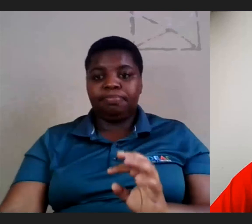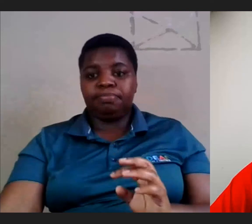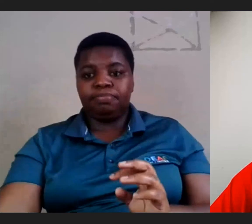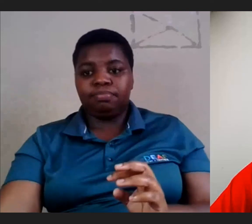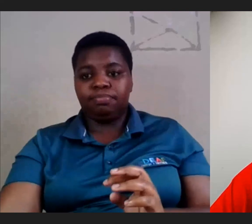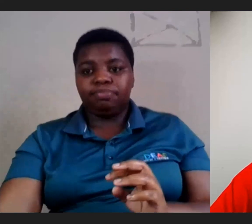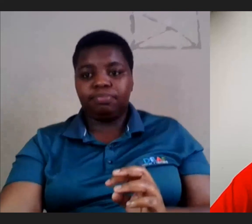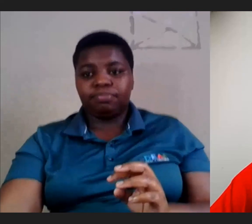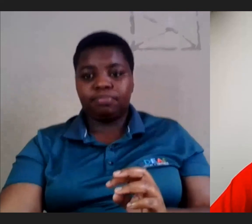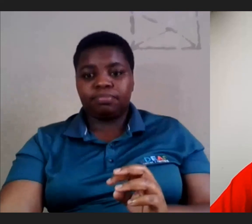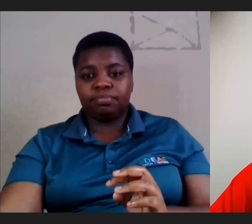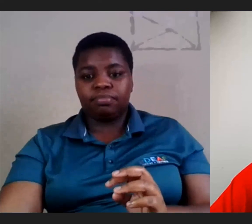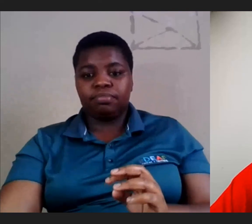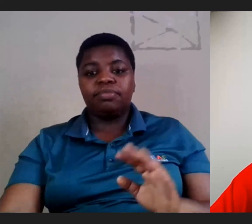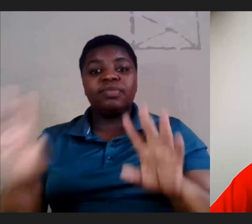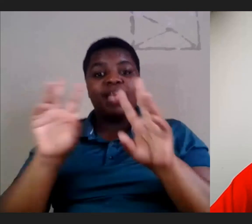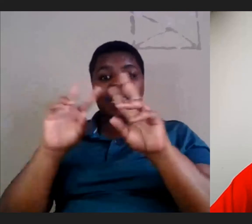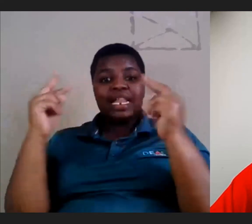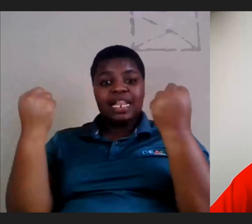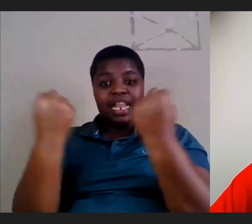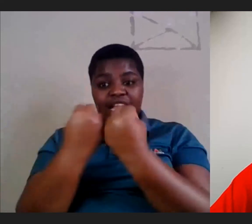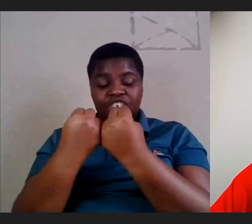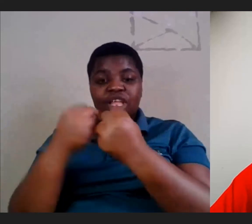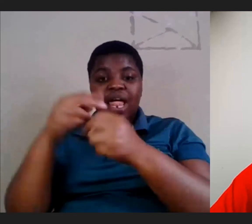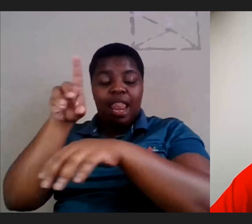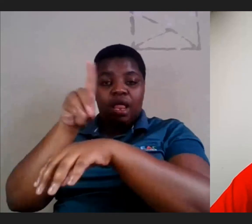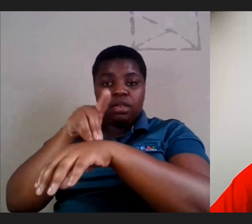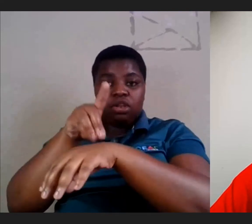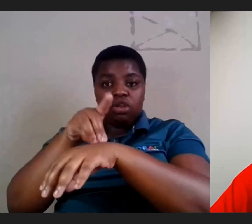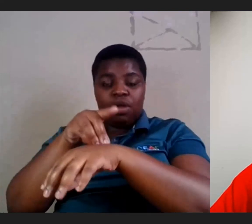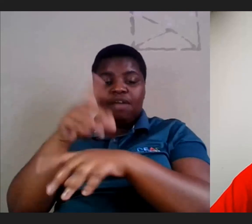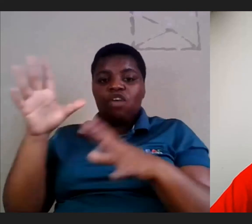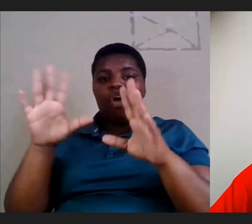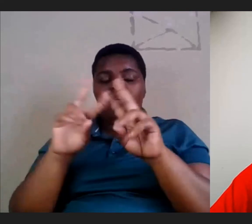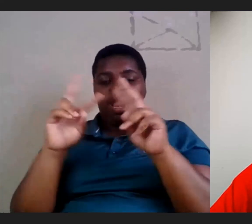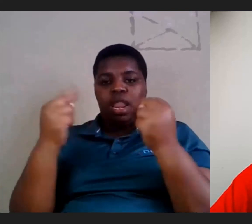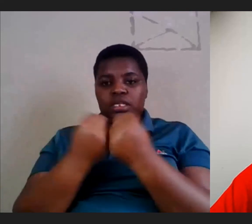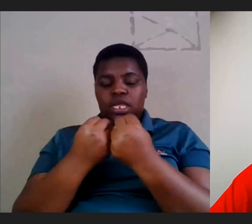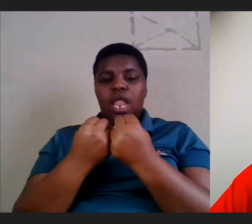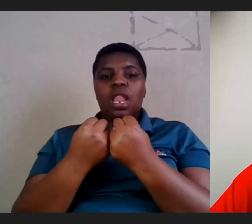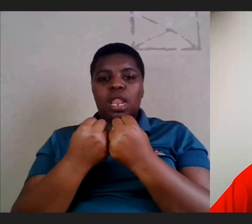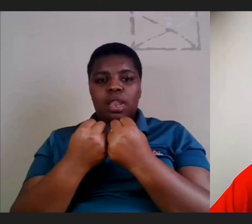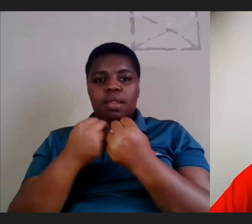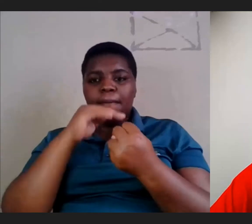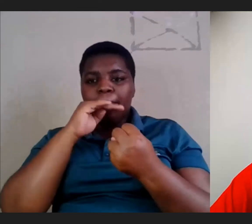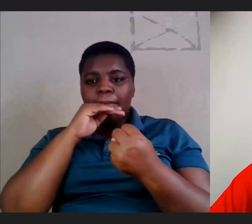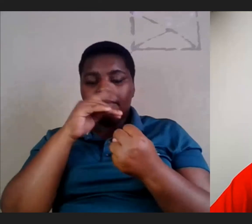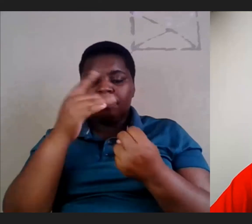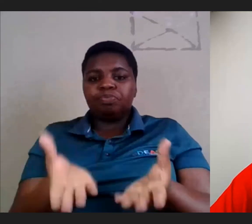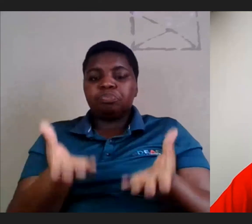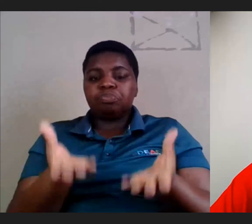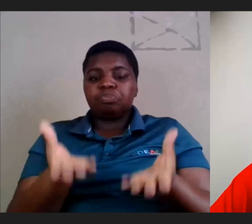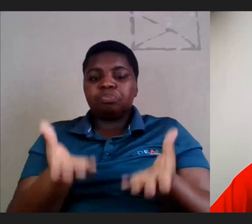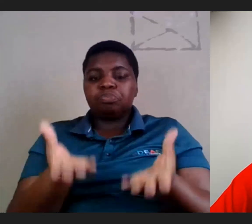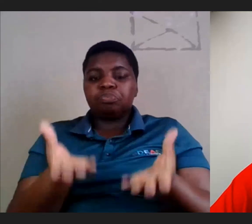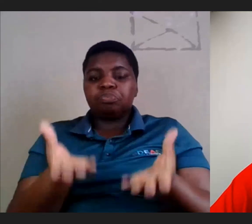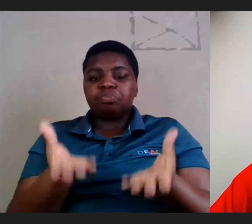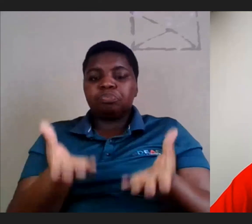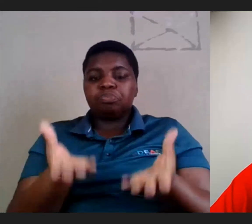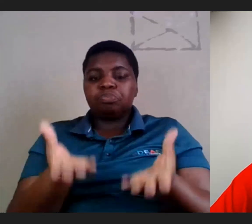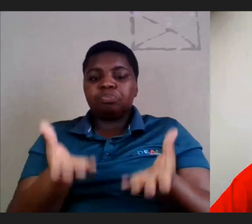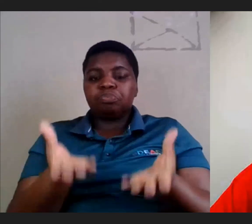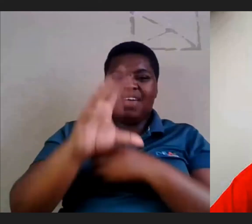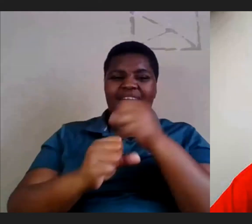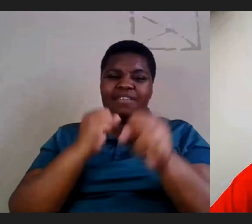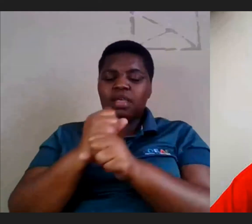And then the National Dr. Jacques from the National Department of Health is living with quadriplegia for 35 years